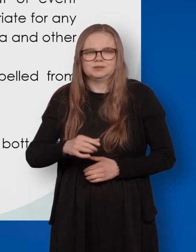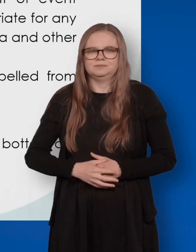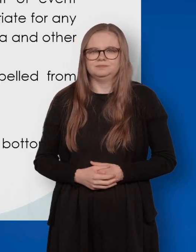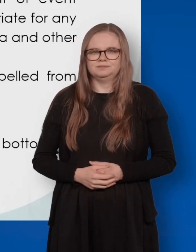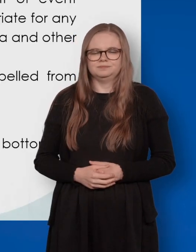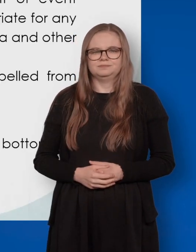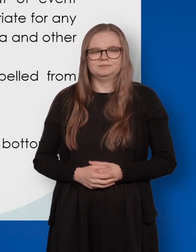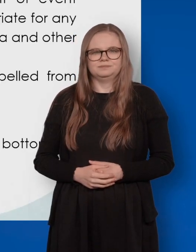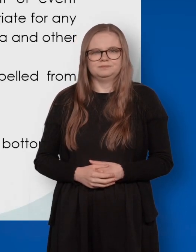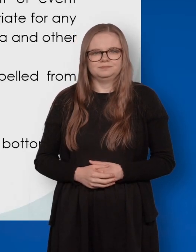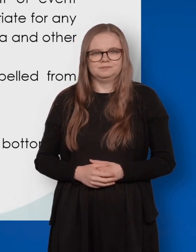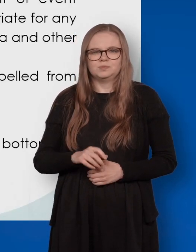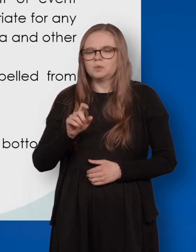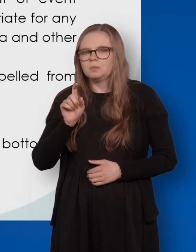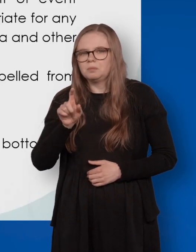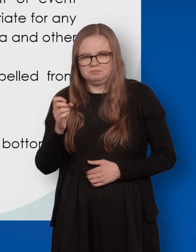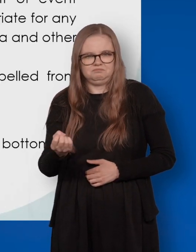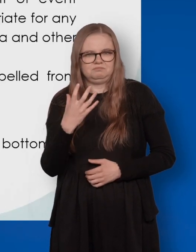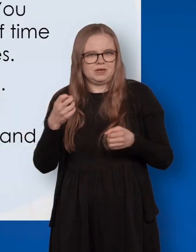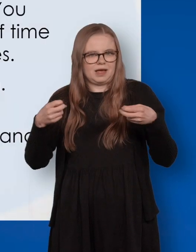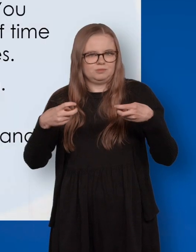of the Zoom screen to enable that function.